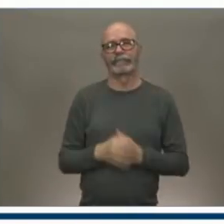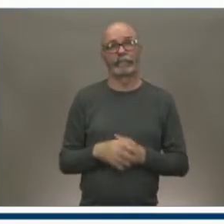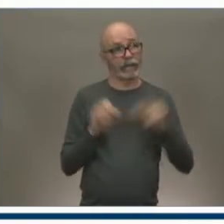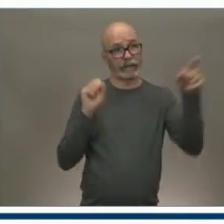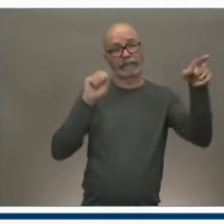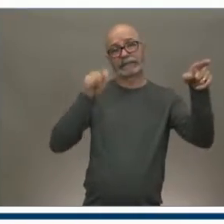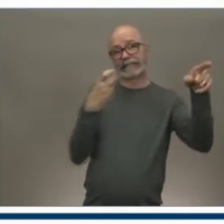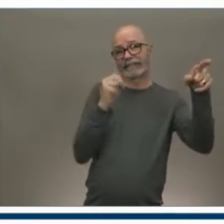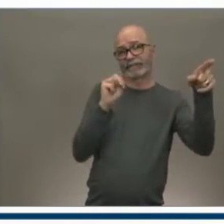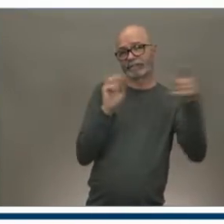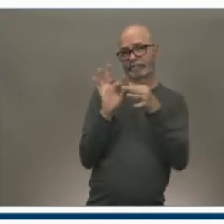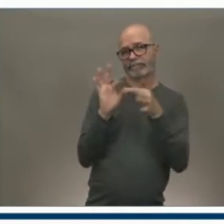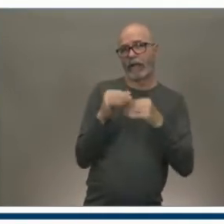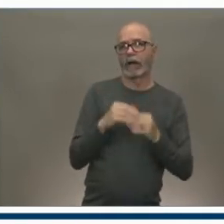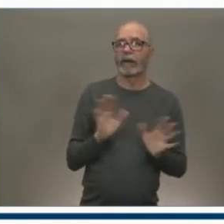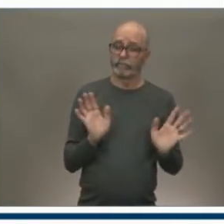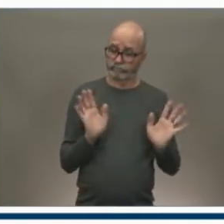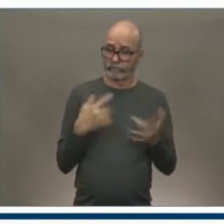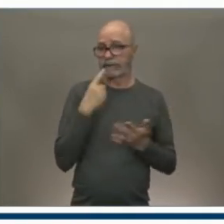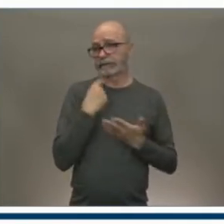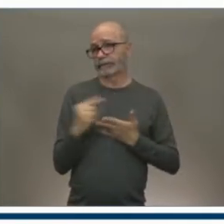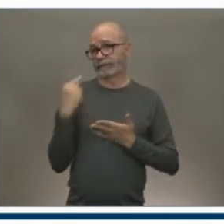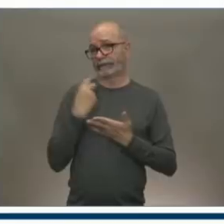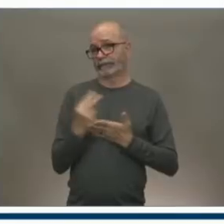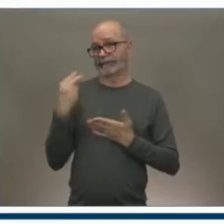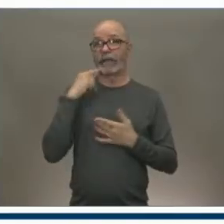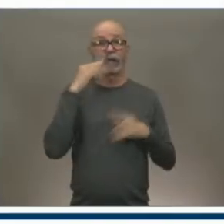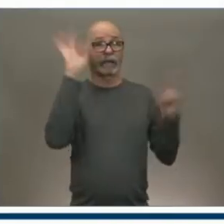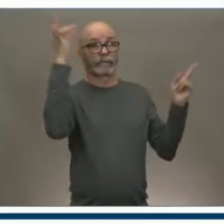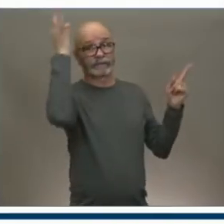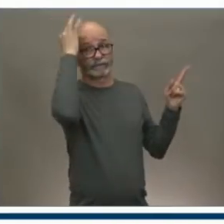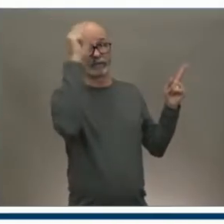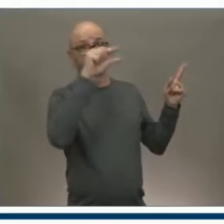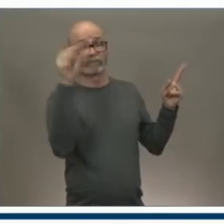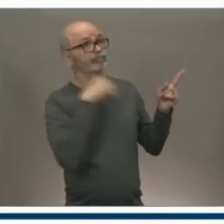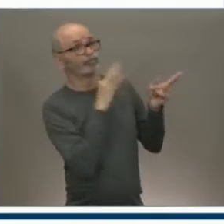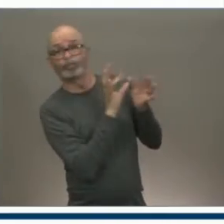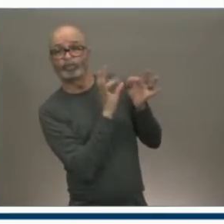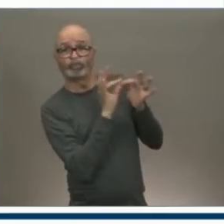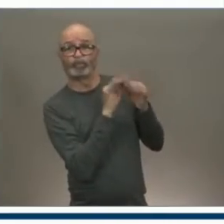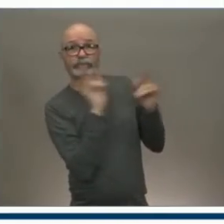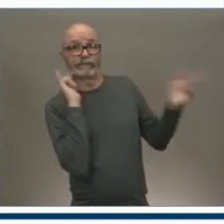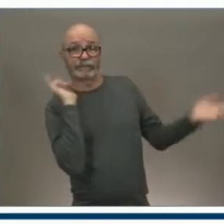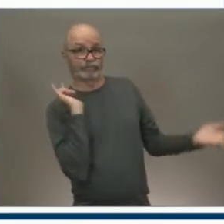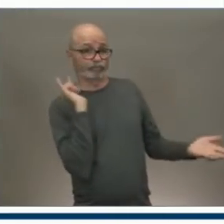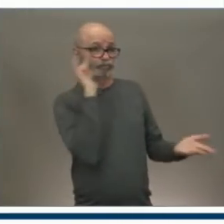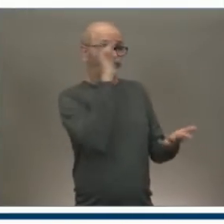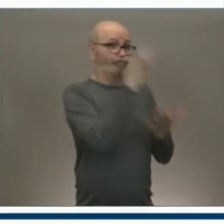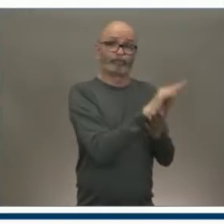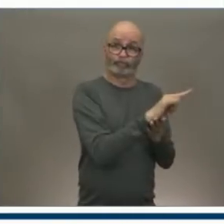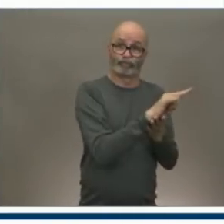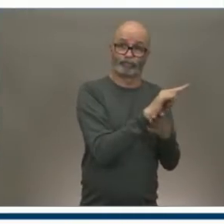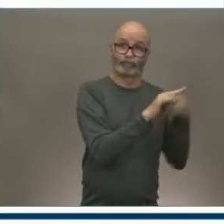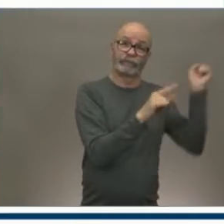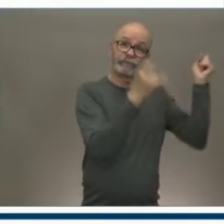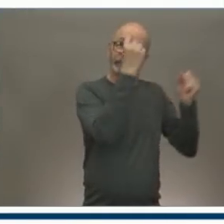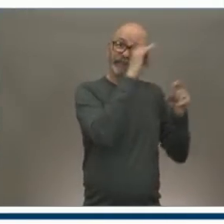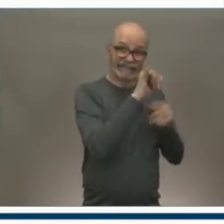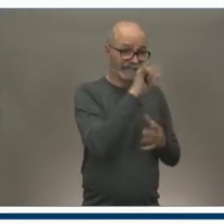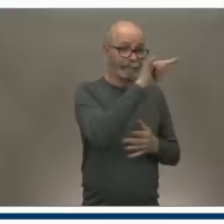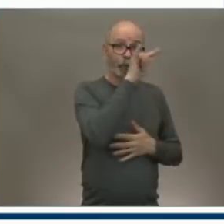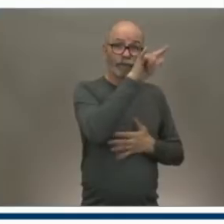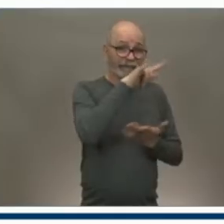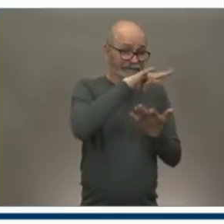ago, that if the federal government is allowing flights in, that quarantine should be taking place at the airport where they land or very near that airport where they